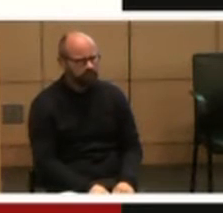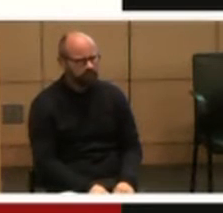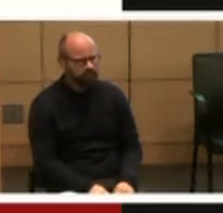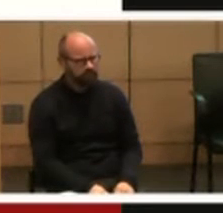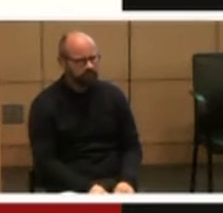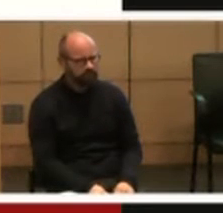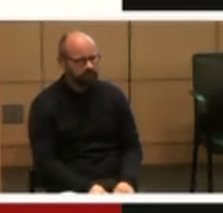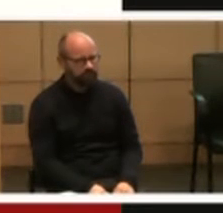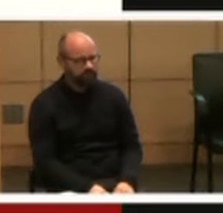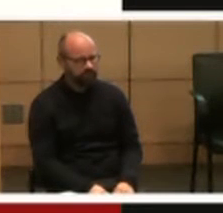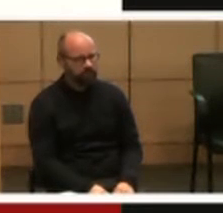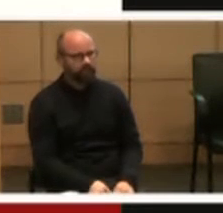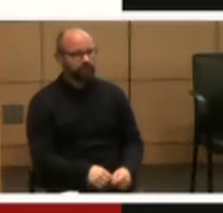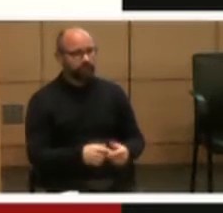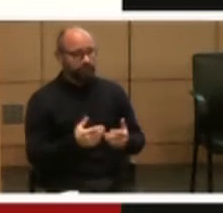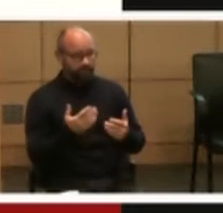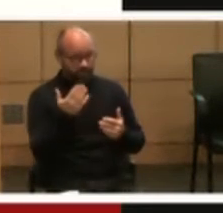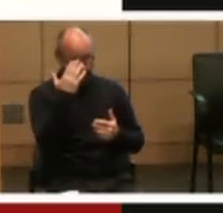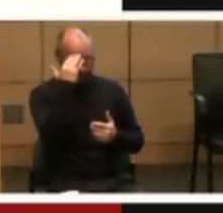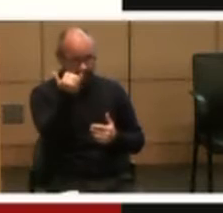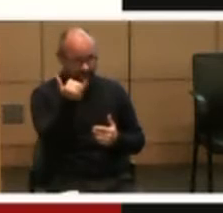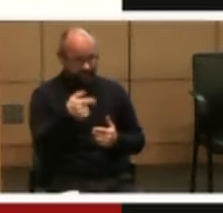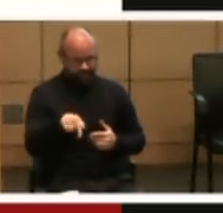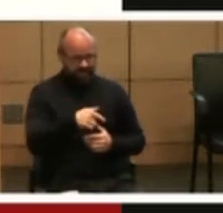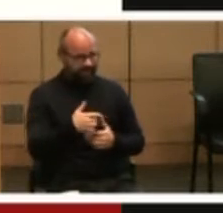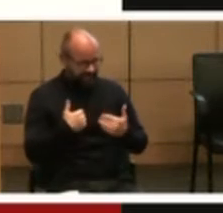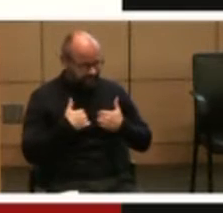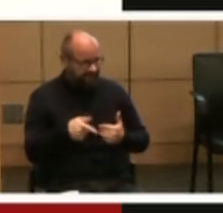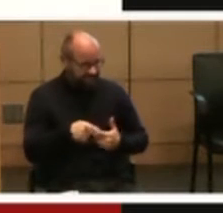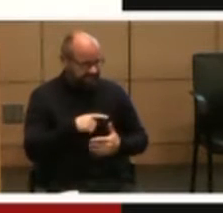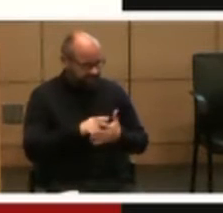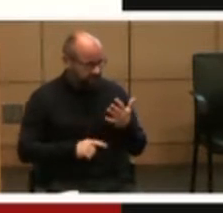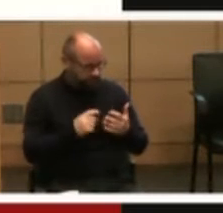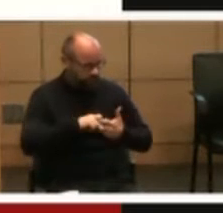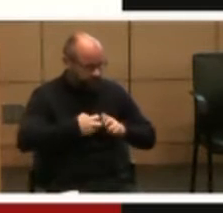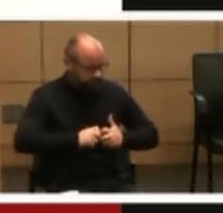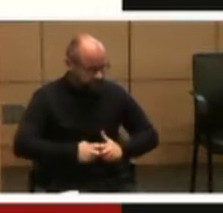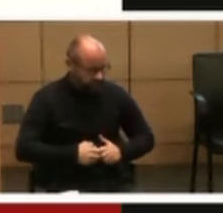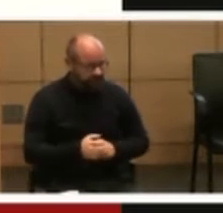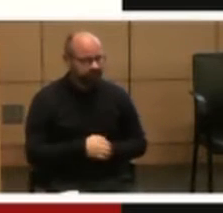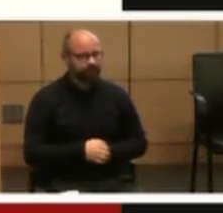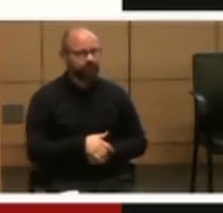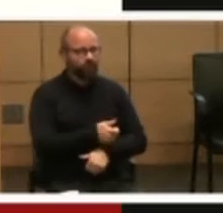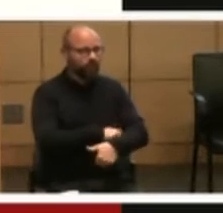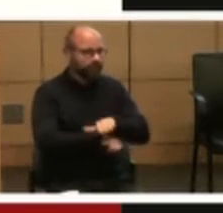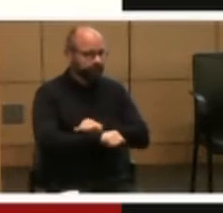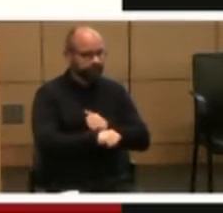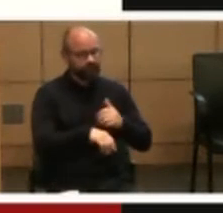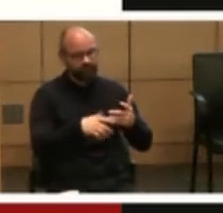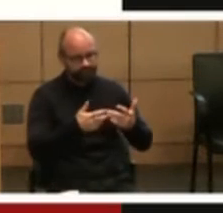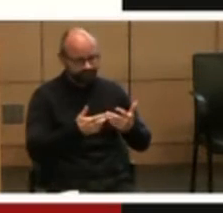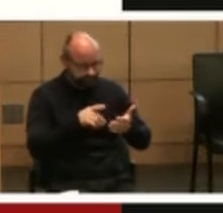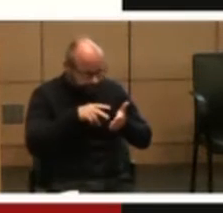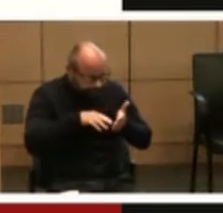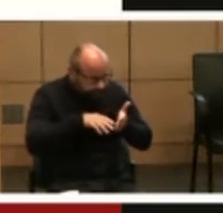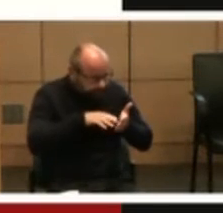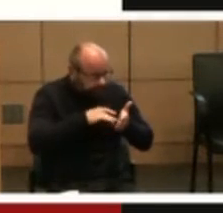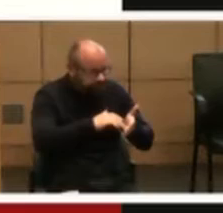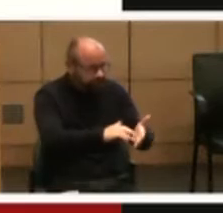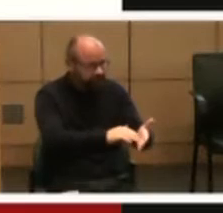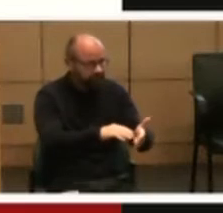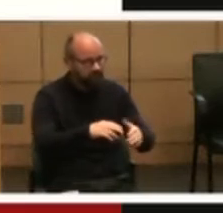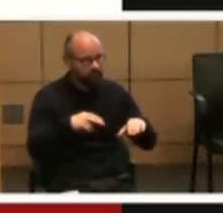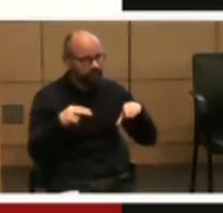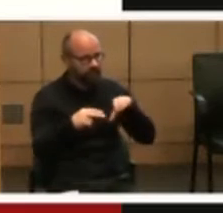So why are they experiencing these problems? So we delved into some MRI studies because we do have a